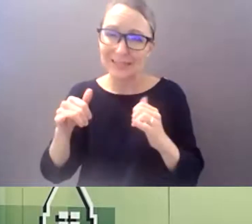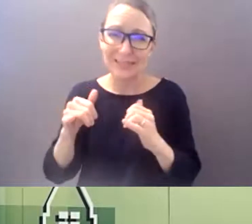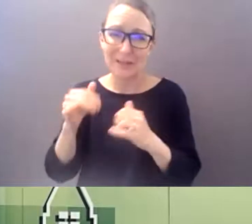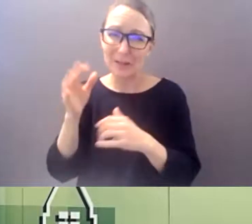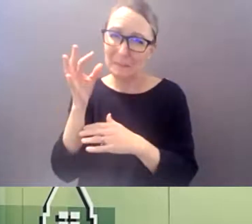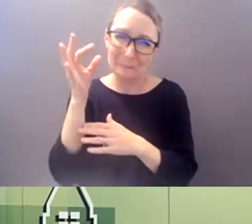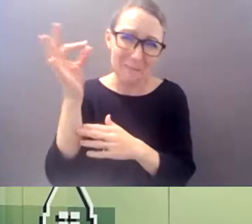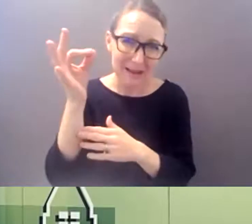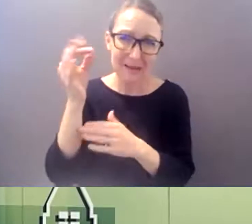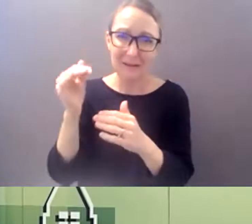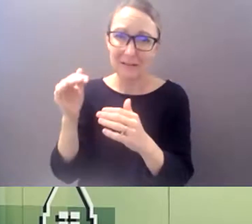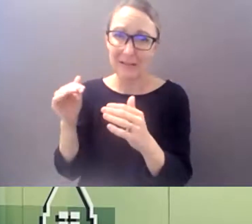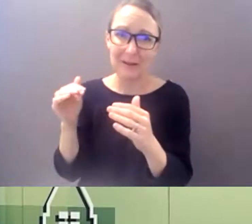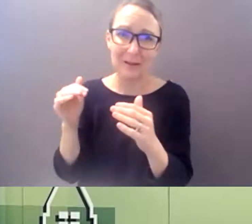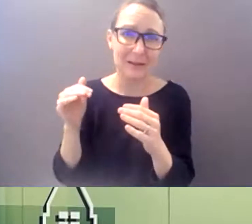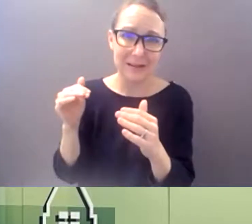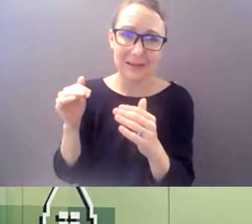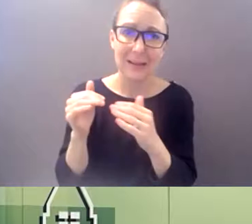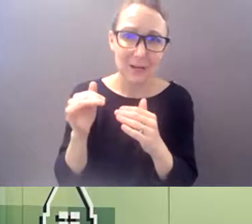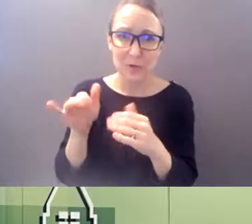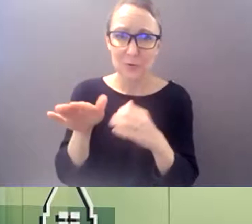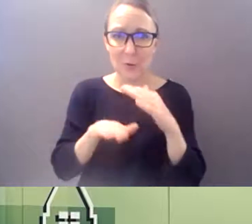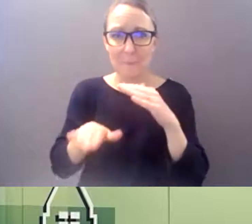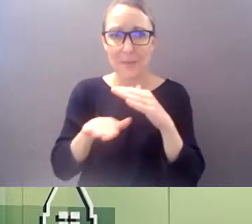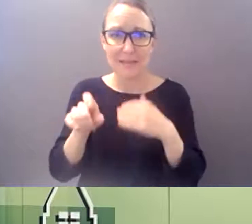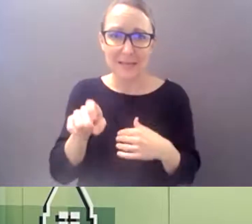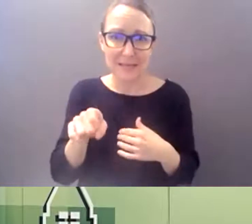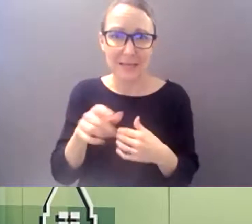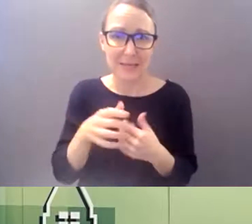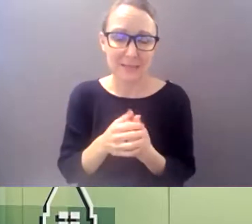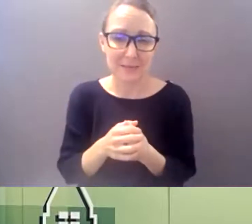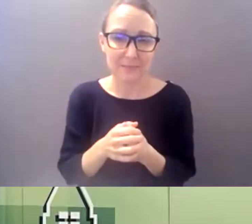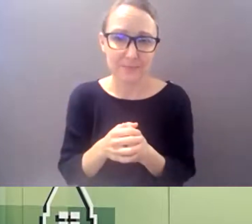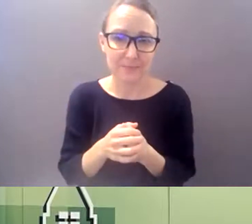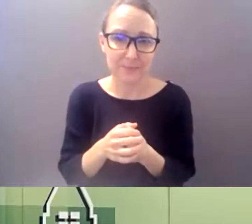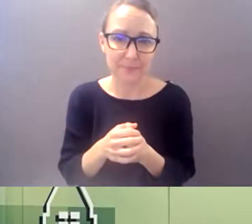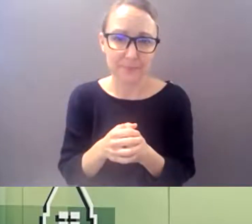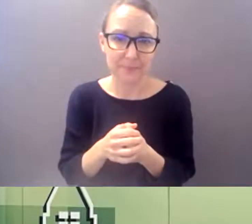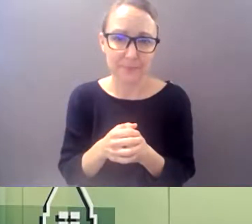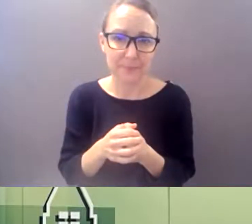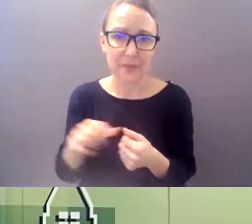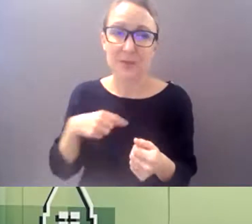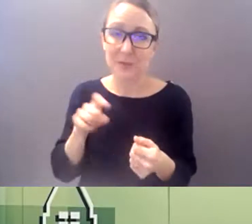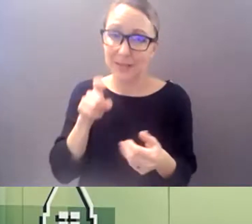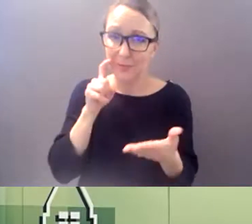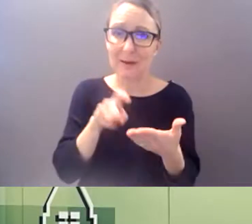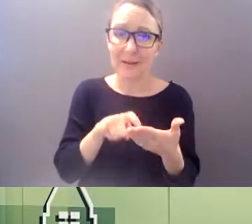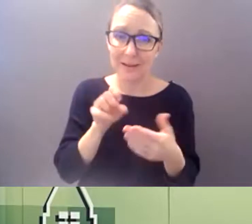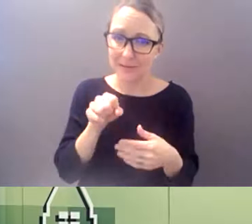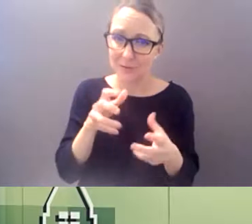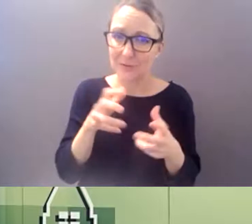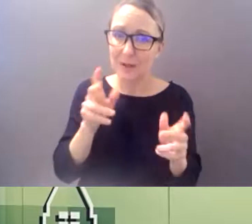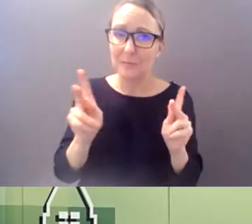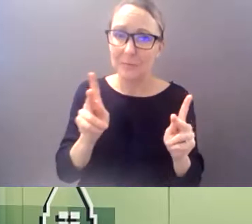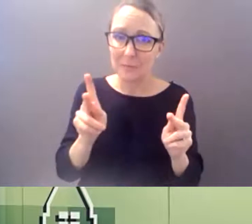for basic needs. So we do have to recognize there's a lot of people that you would say on the